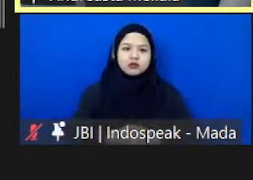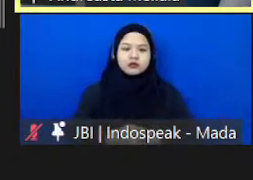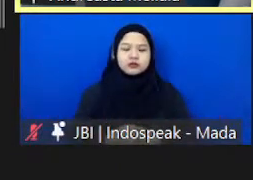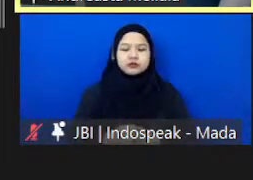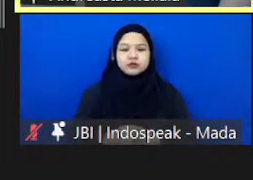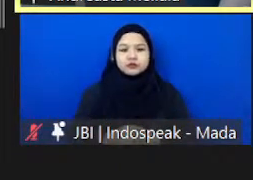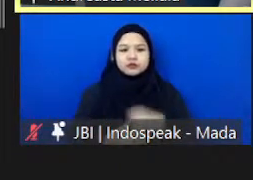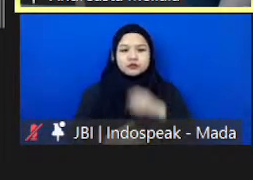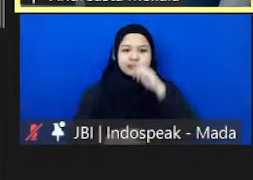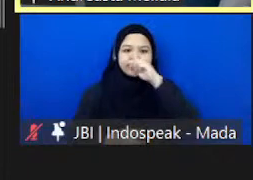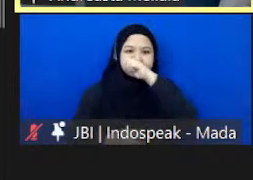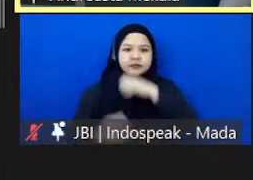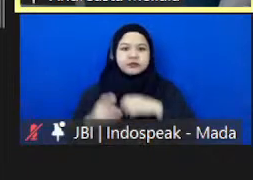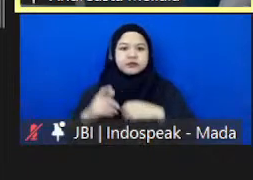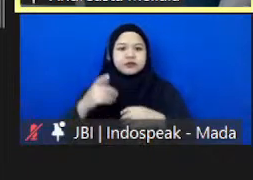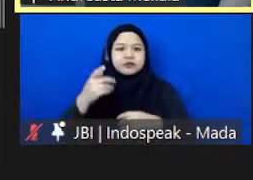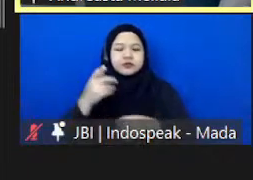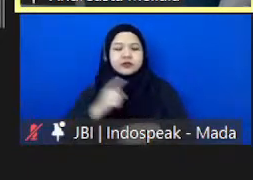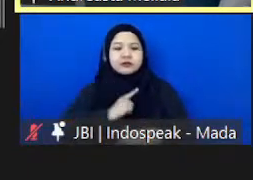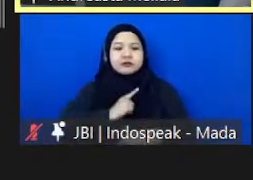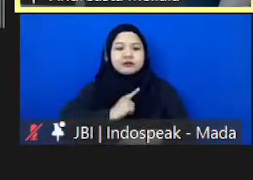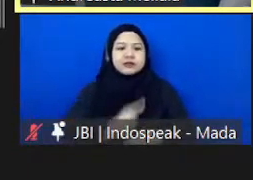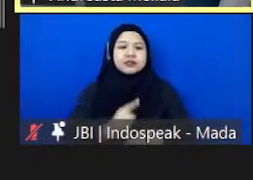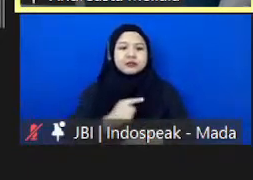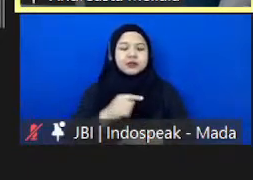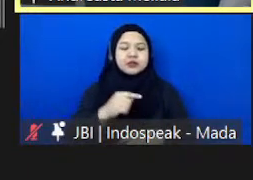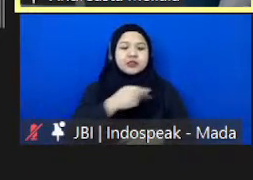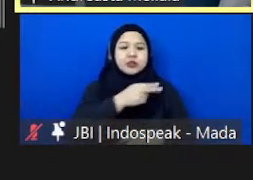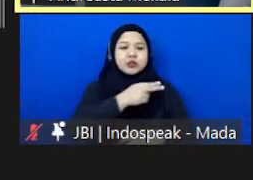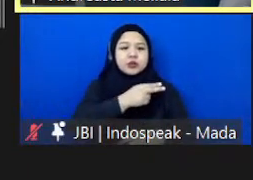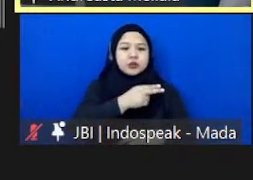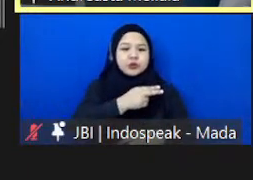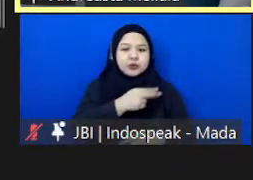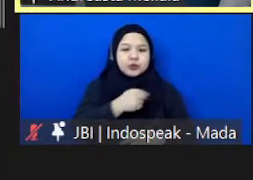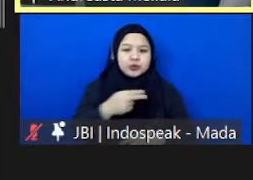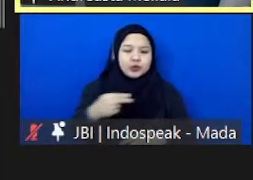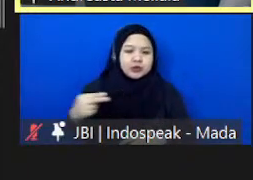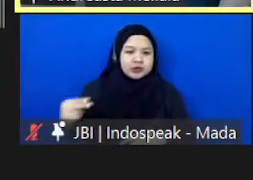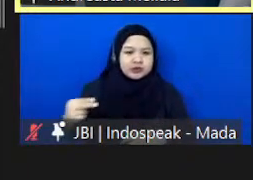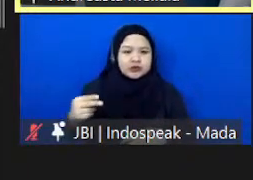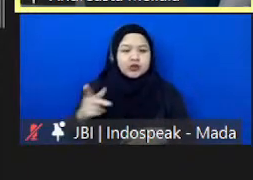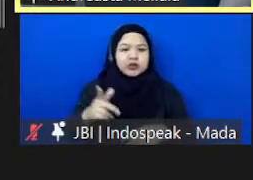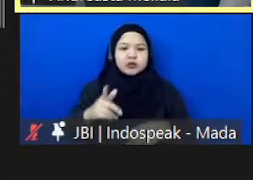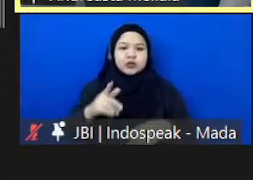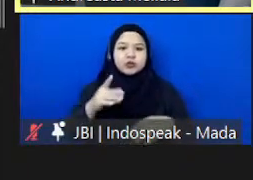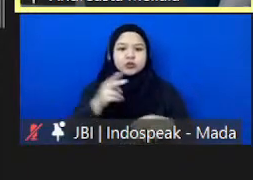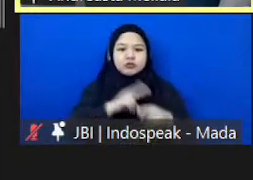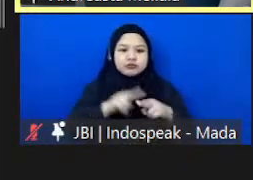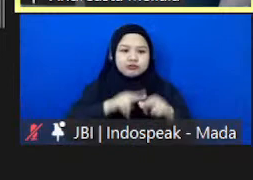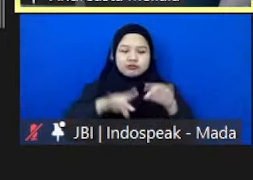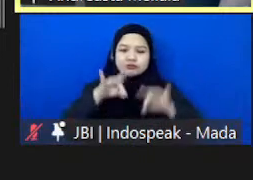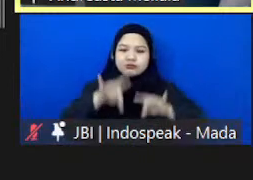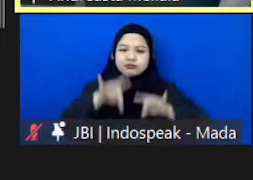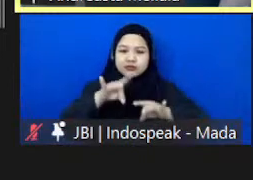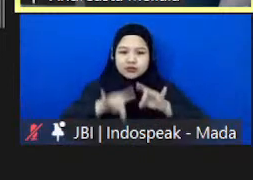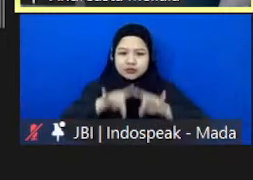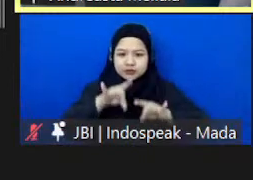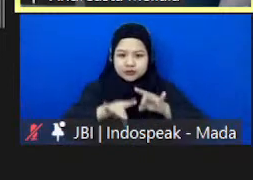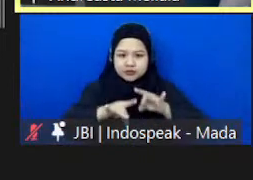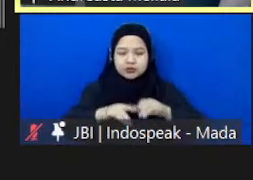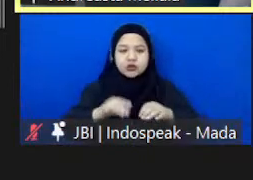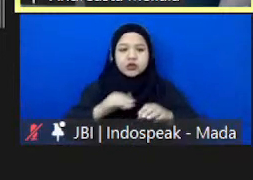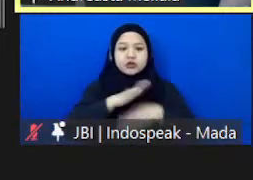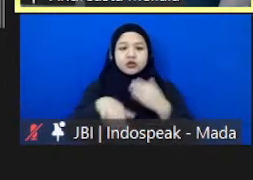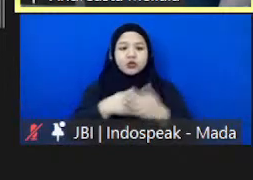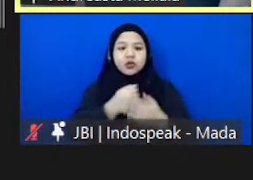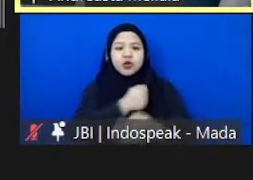the principle of the UHC in Indonesia is based on the managed care. And all the members, they should pay